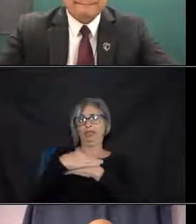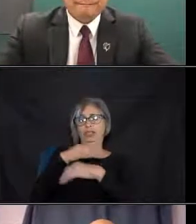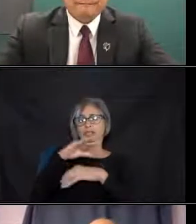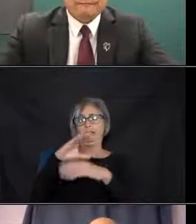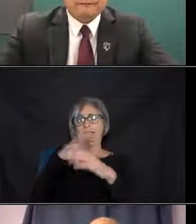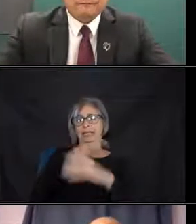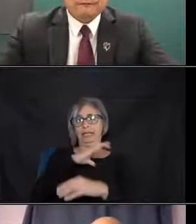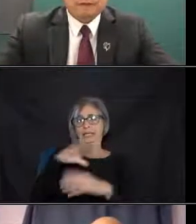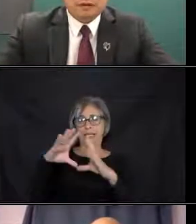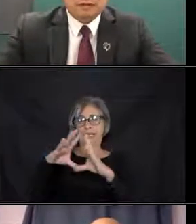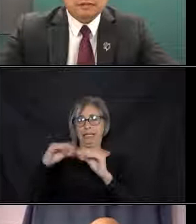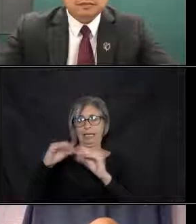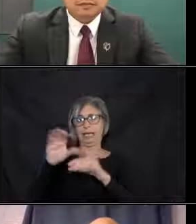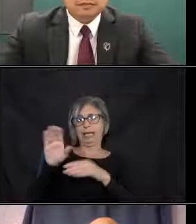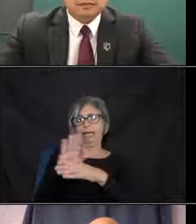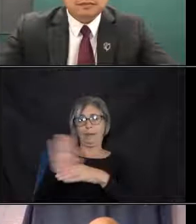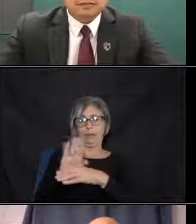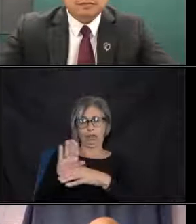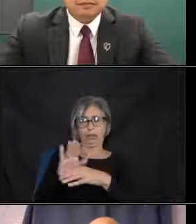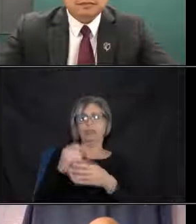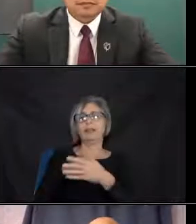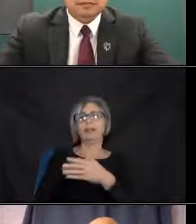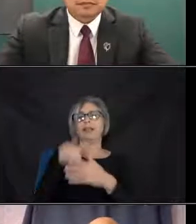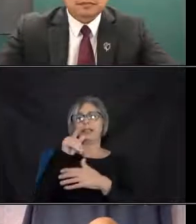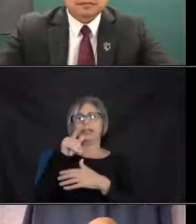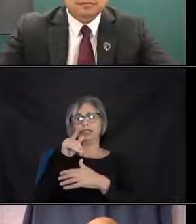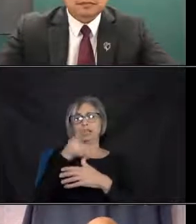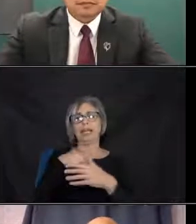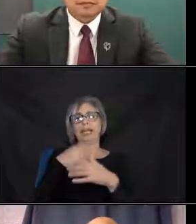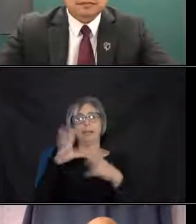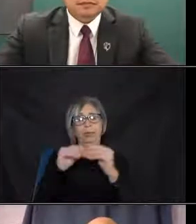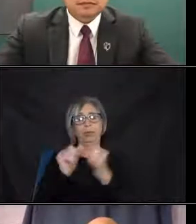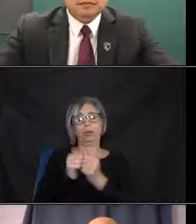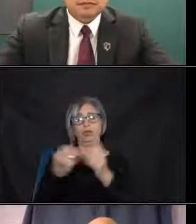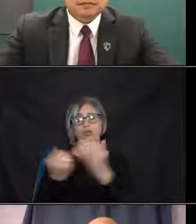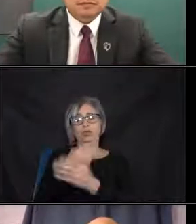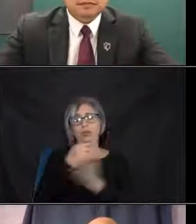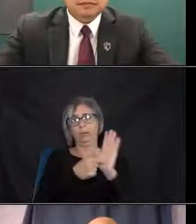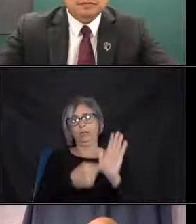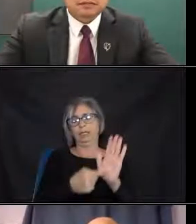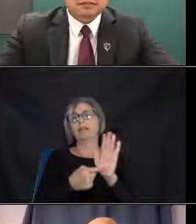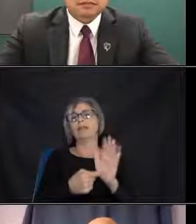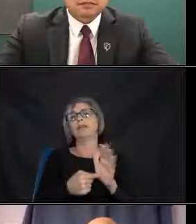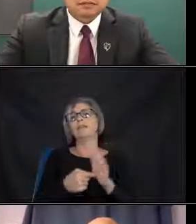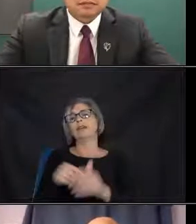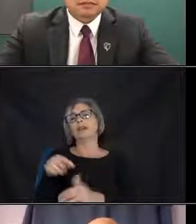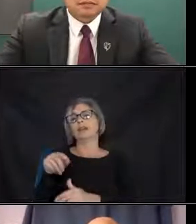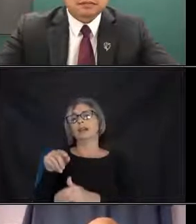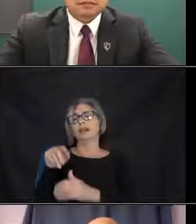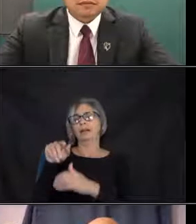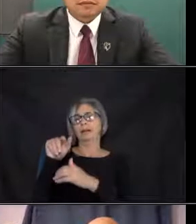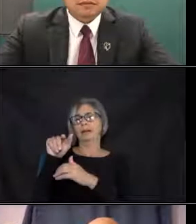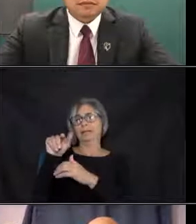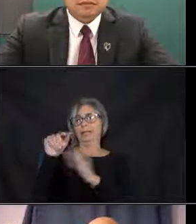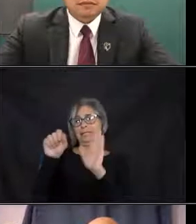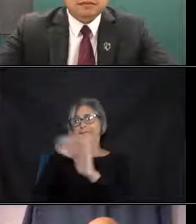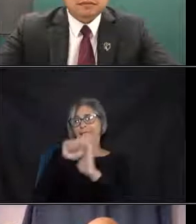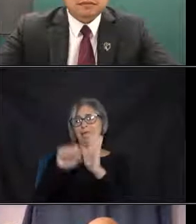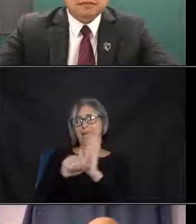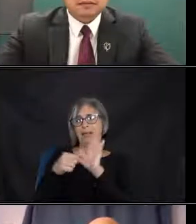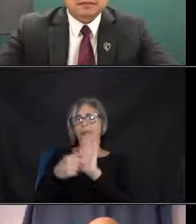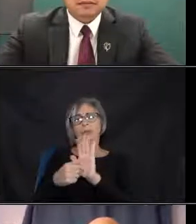had nice meetings with a new state representative Amari Hardy, along with state representatives Mike